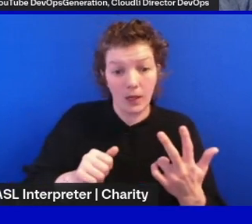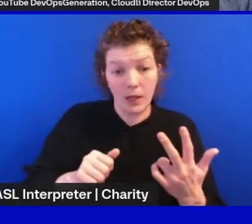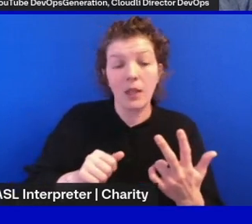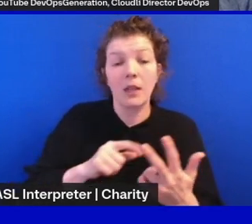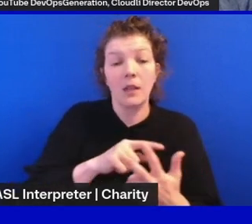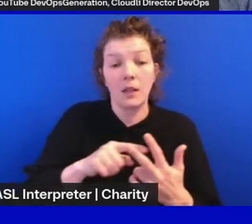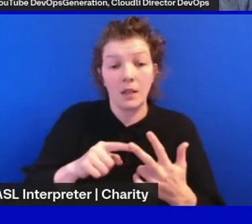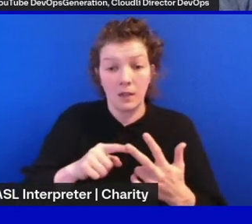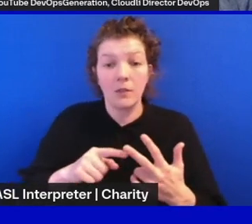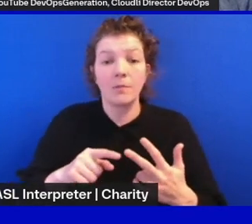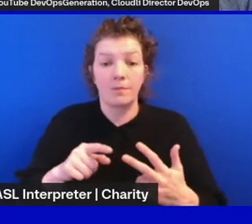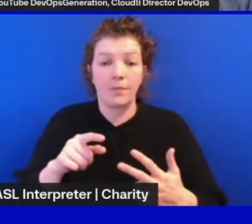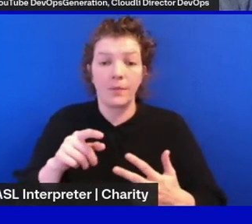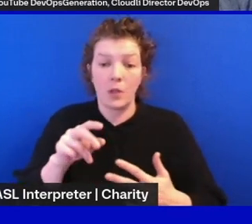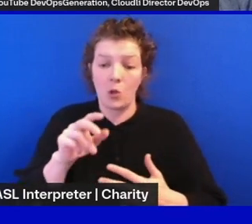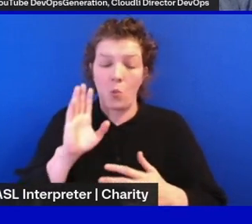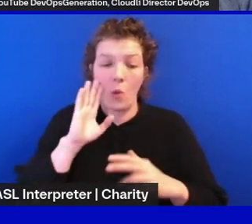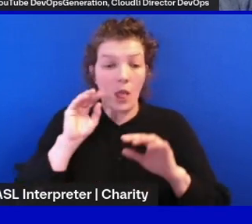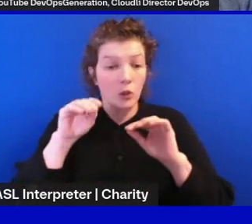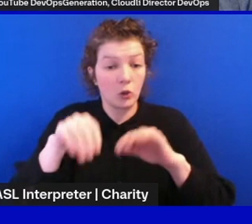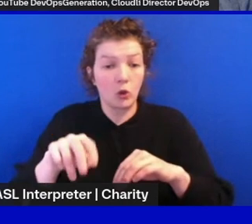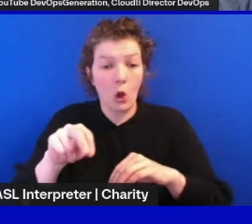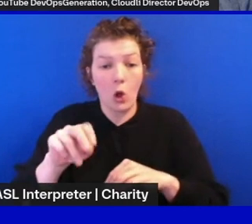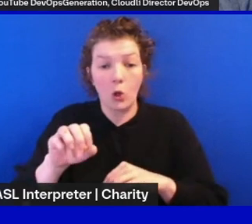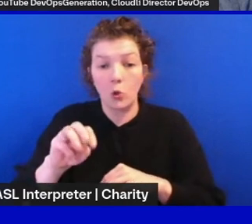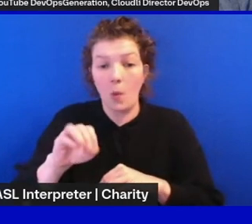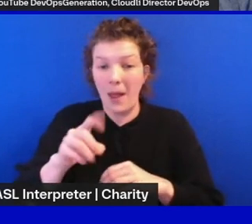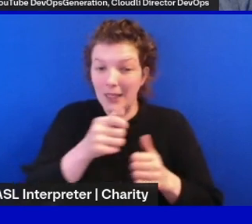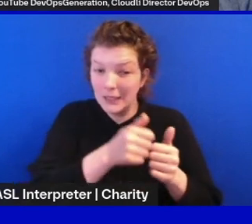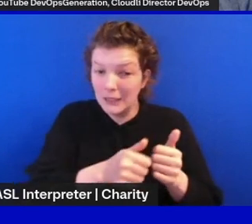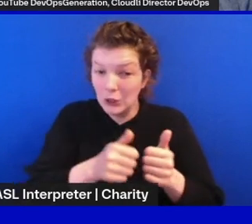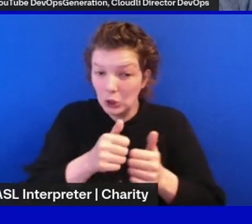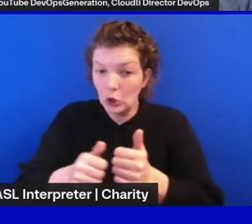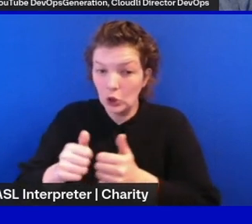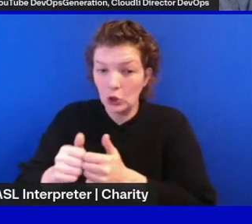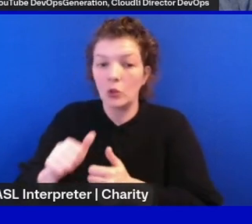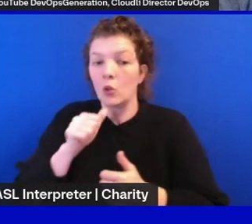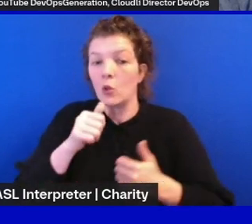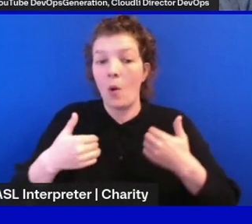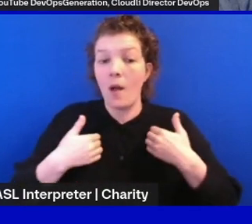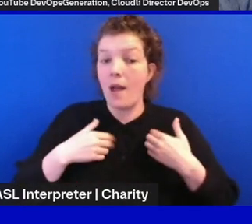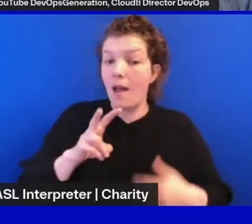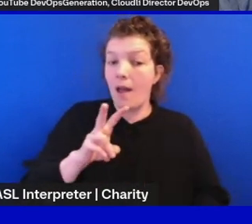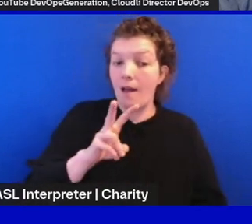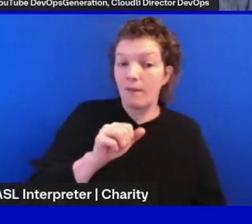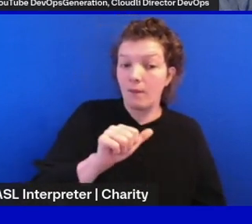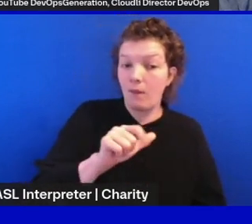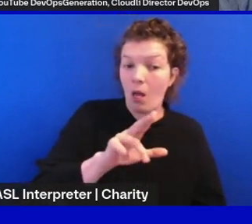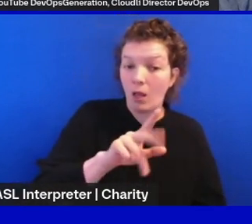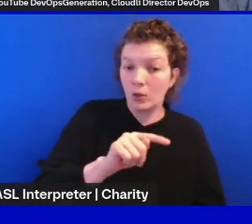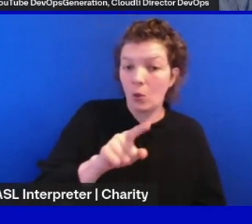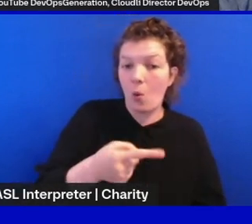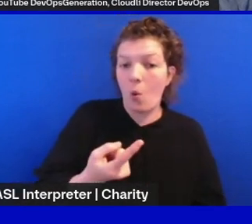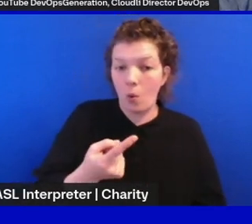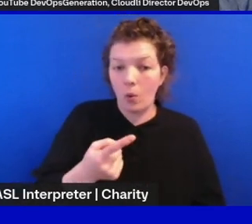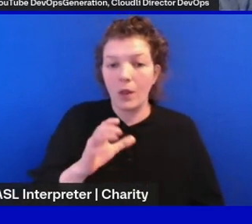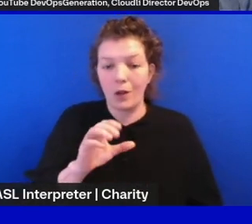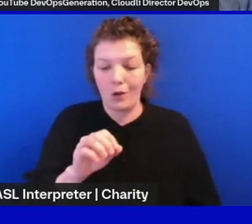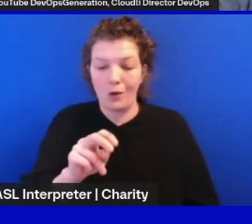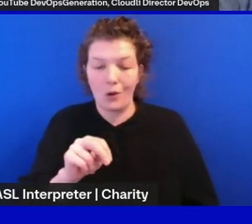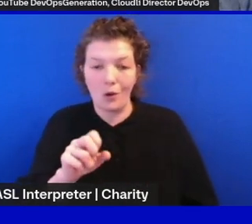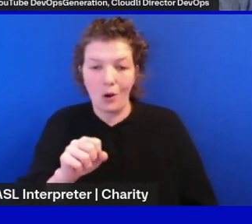Consul, Vault, and Nomad on each server. The clients don't have Vault, they only have Consul and Nomad. And in all the installations I've ever worked